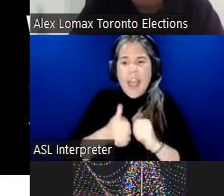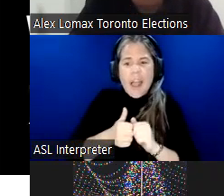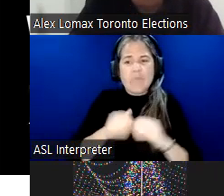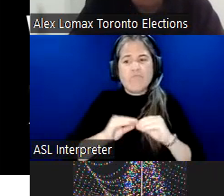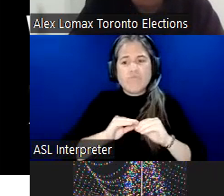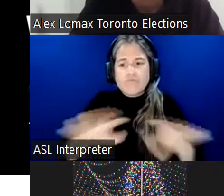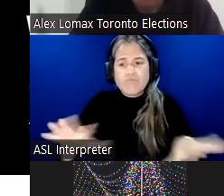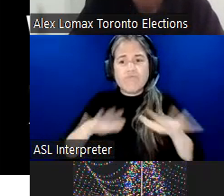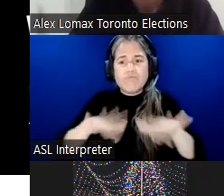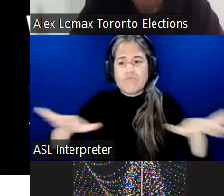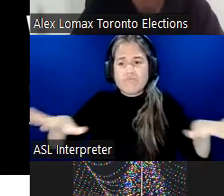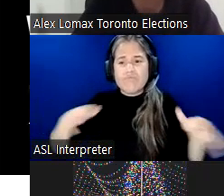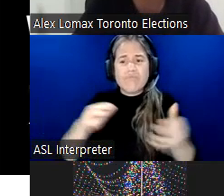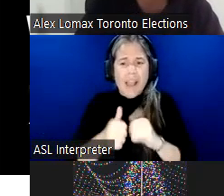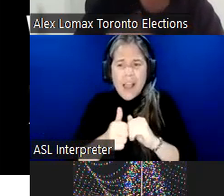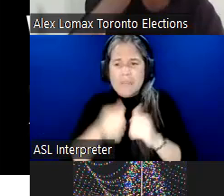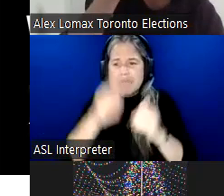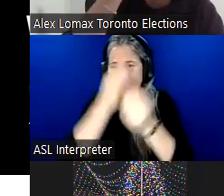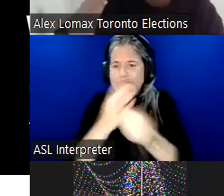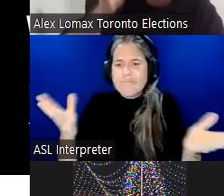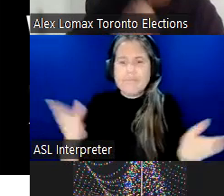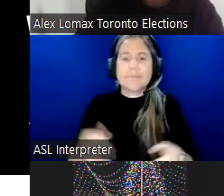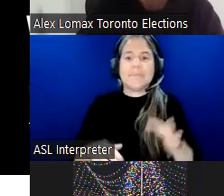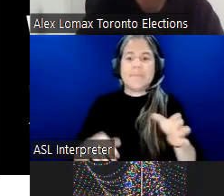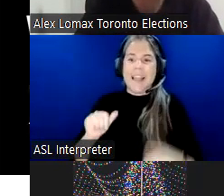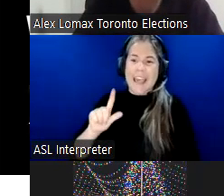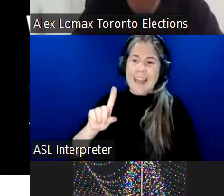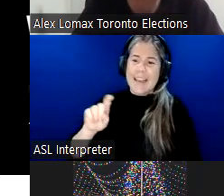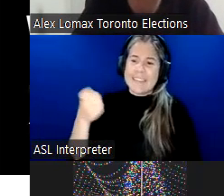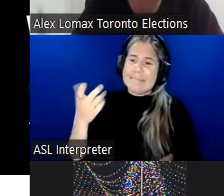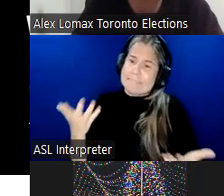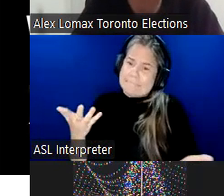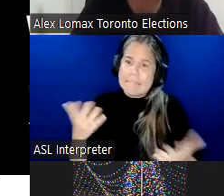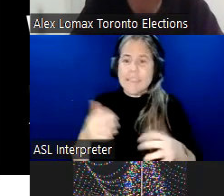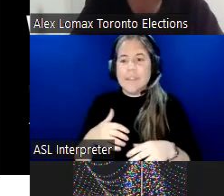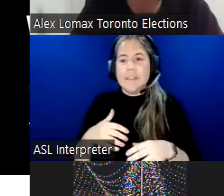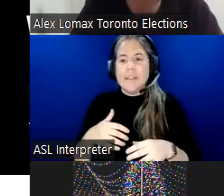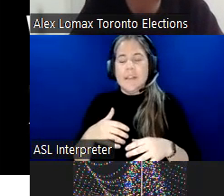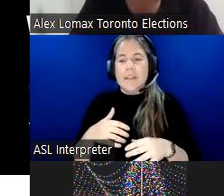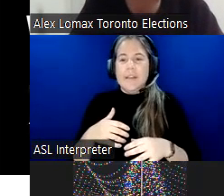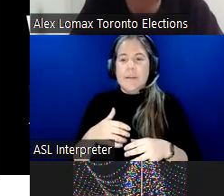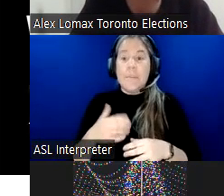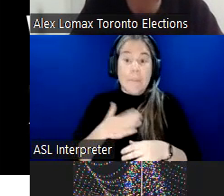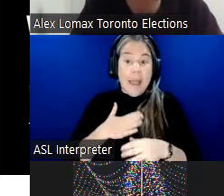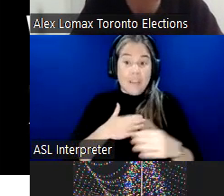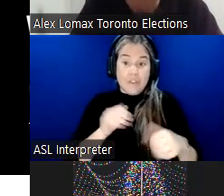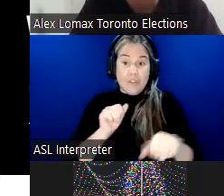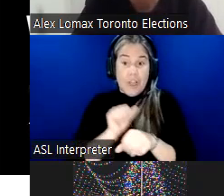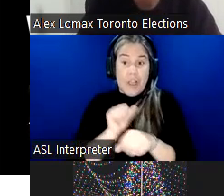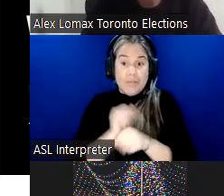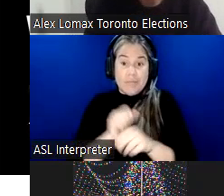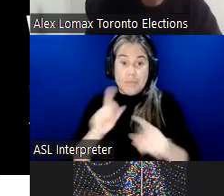Honestly, it's not easy, believe me, because most of my job so far has